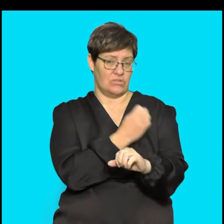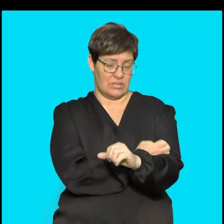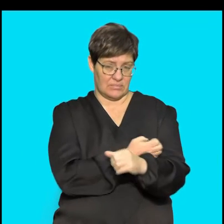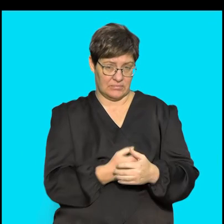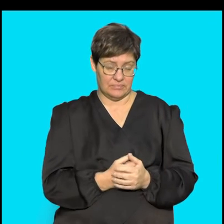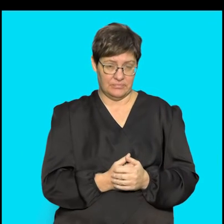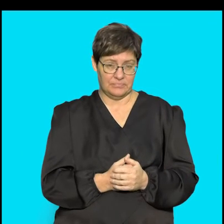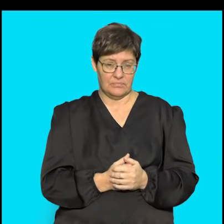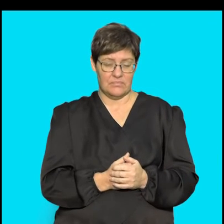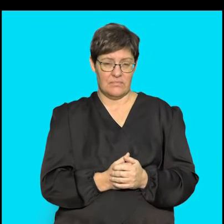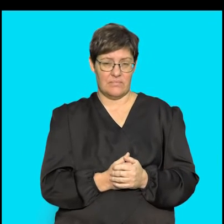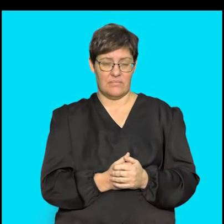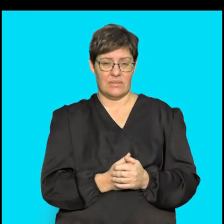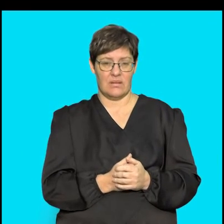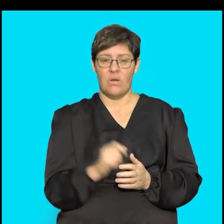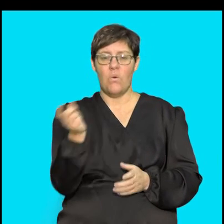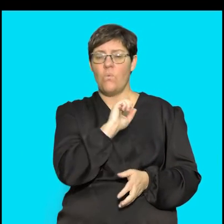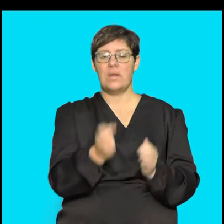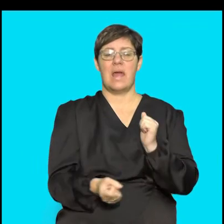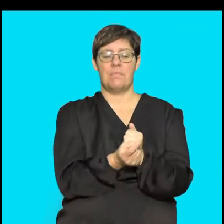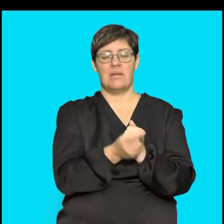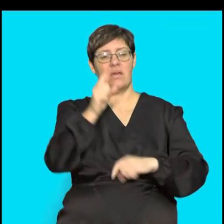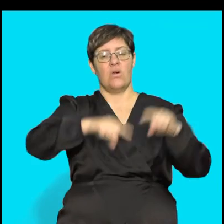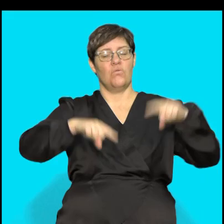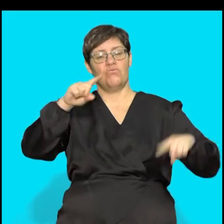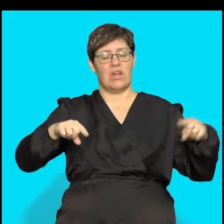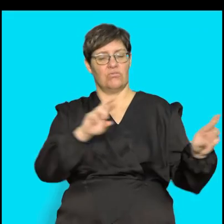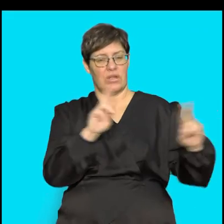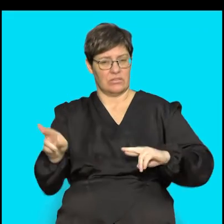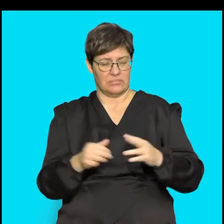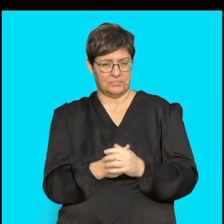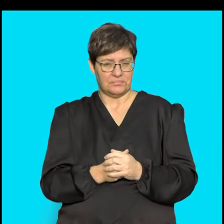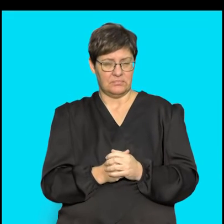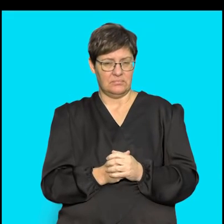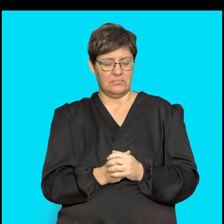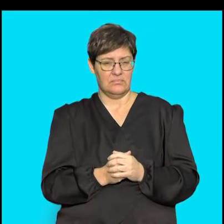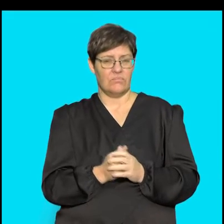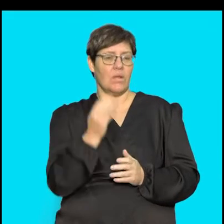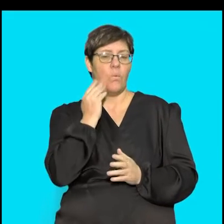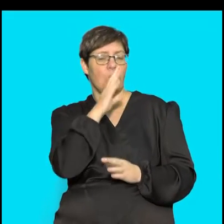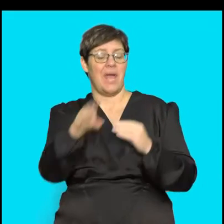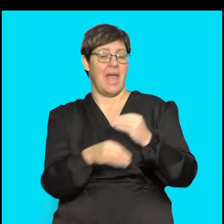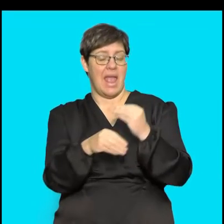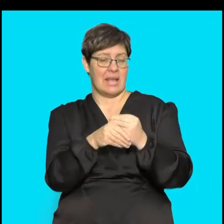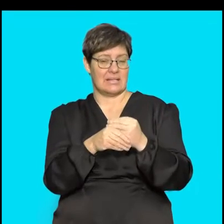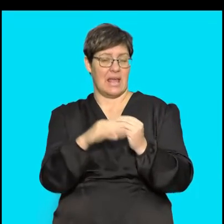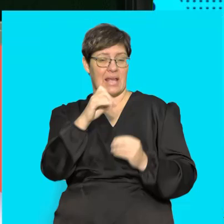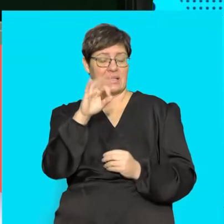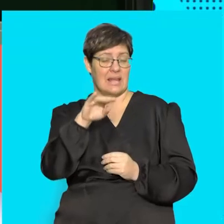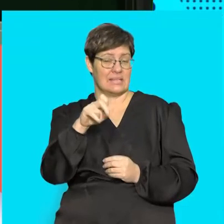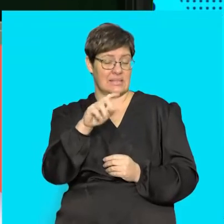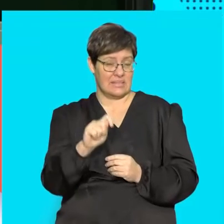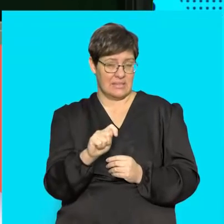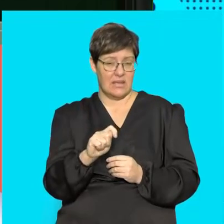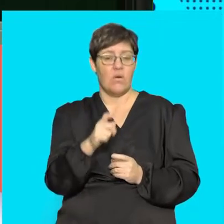energy. Okay, so what will happen to the rate of the reaction? Now when we add a catalyst,